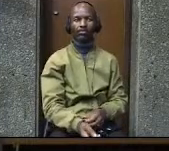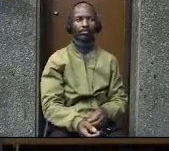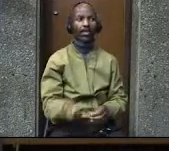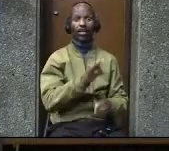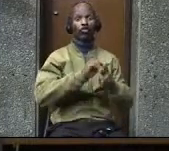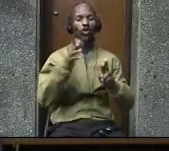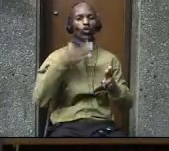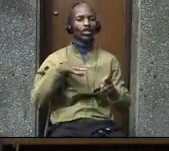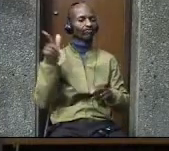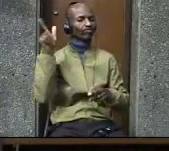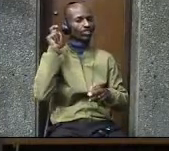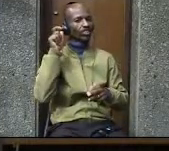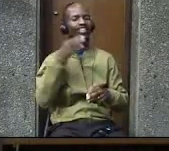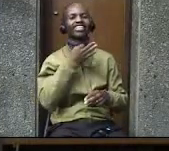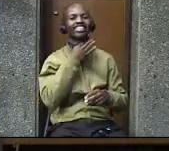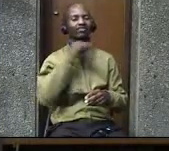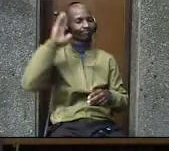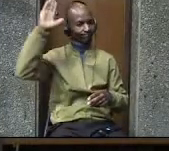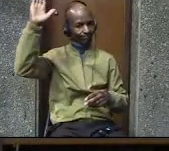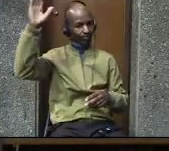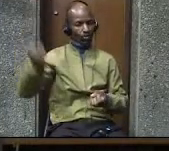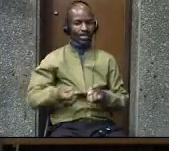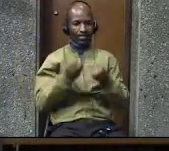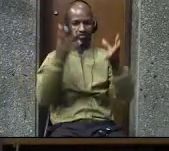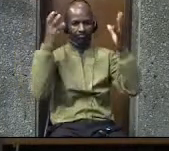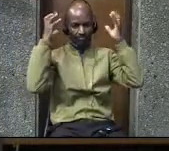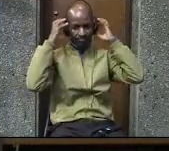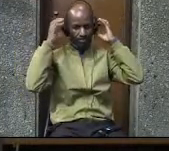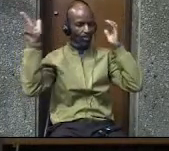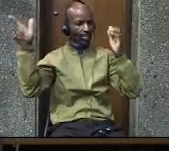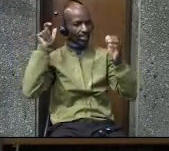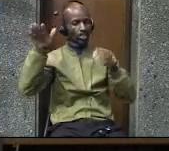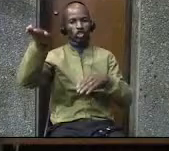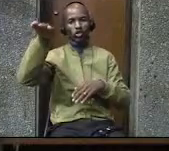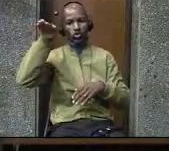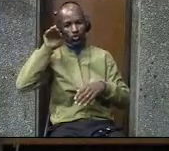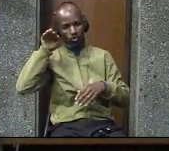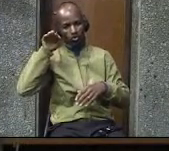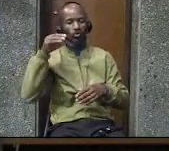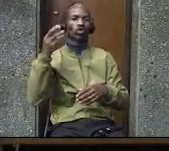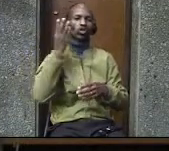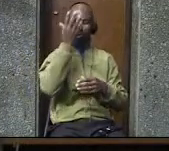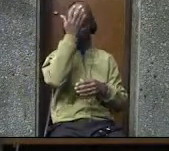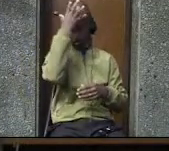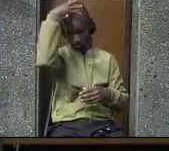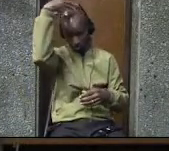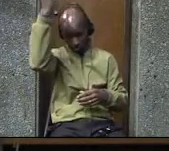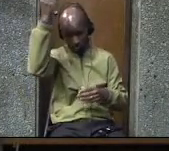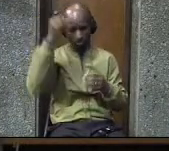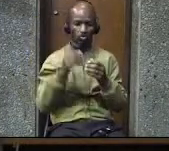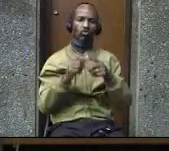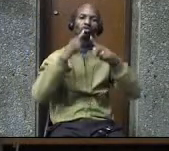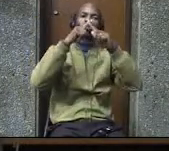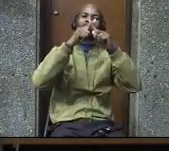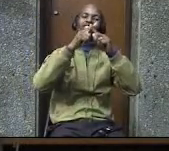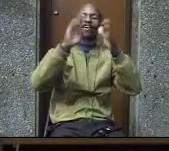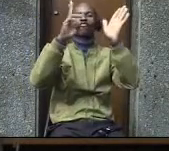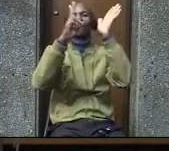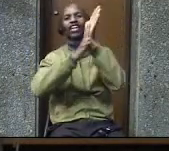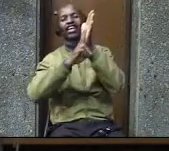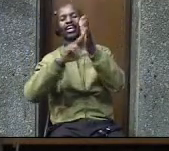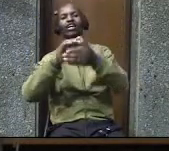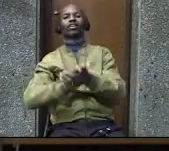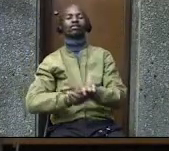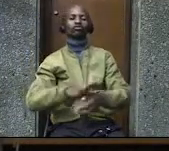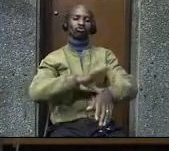Osa batlo utlwa ka sekgowa phamisa letso ba ofentwe o tla utlwa ka sezulu le ka sesotho le ka sekhosa ka sevenda ka